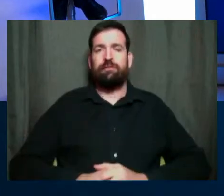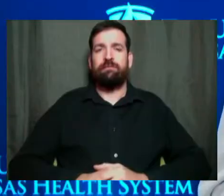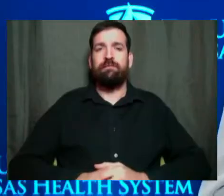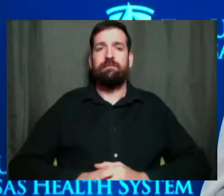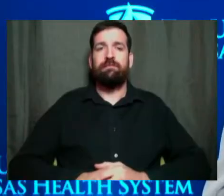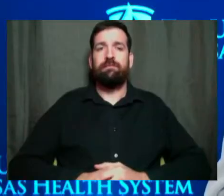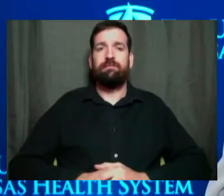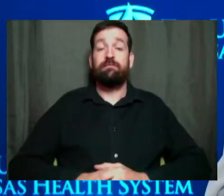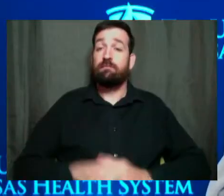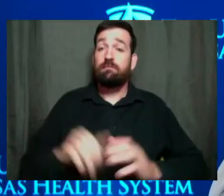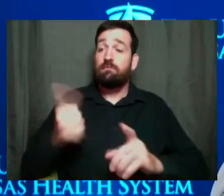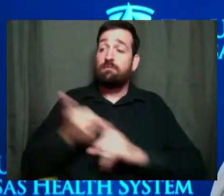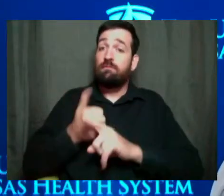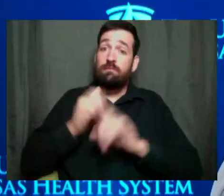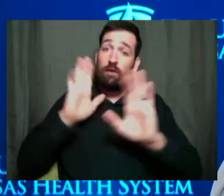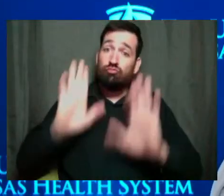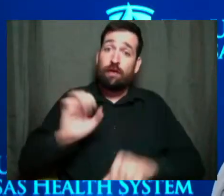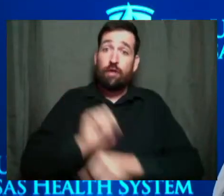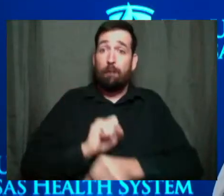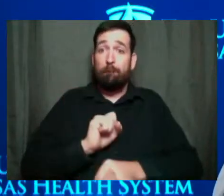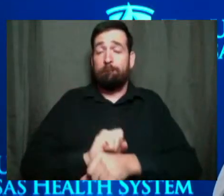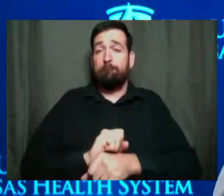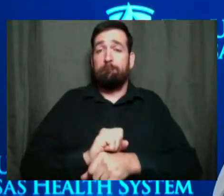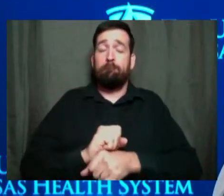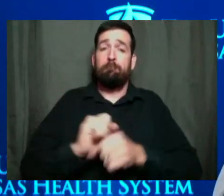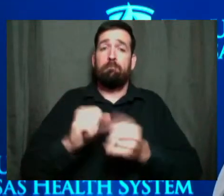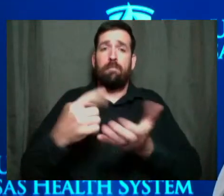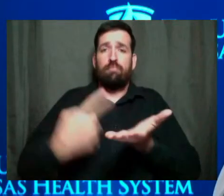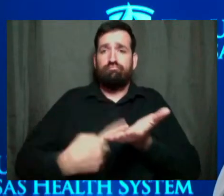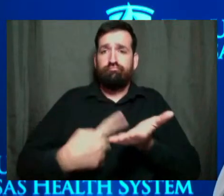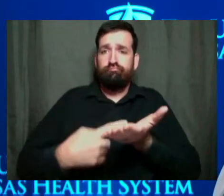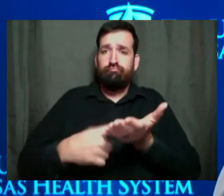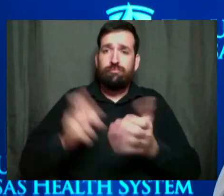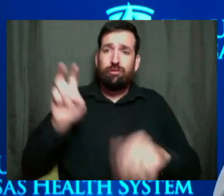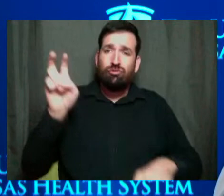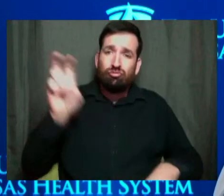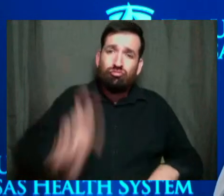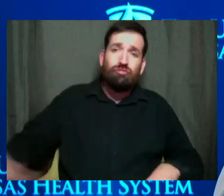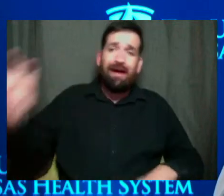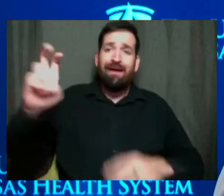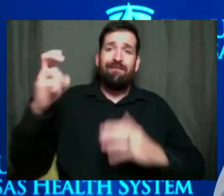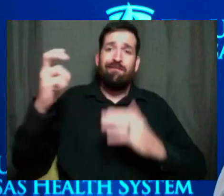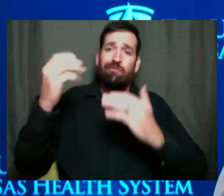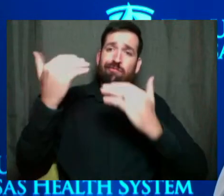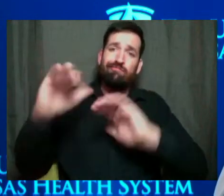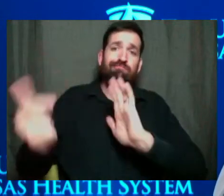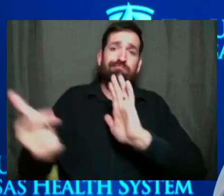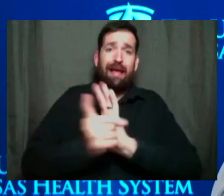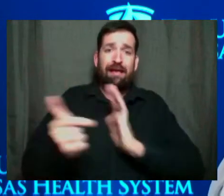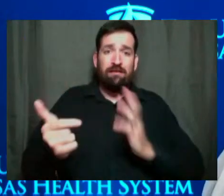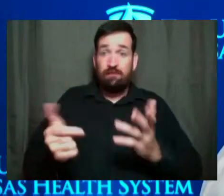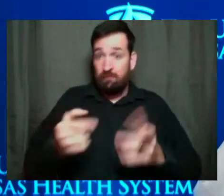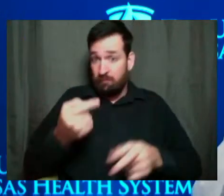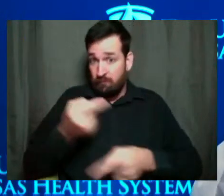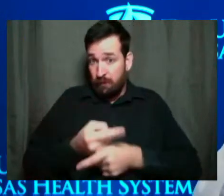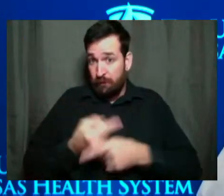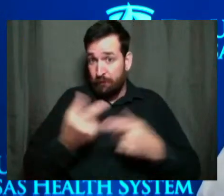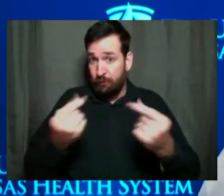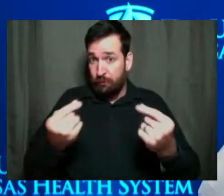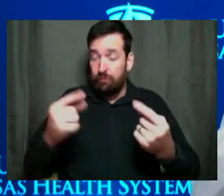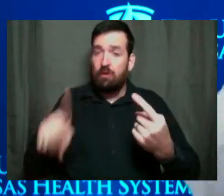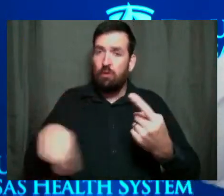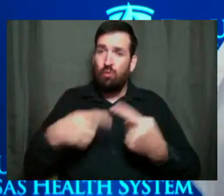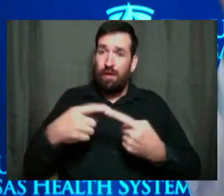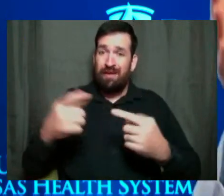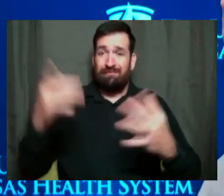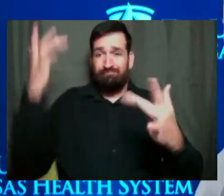great job of talking about how the travel restrictions, the travel bans, you have to stop and ask yourself, is that really the right thing to do? Because once you get Omicron, once you get the population,